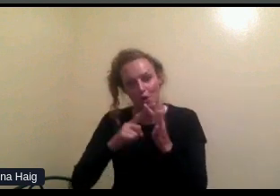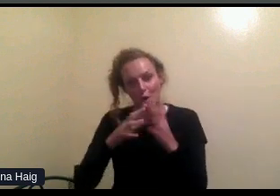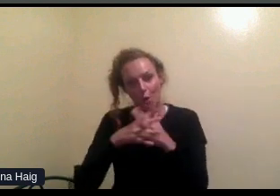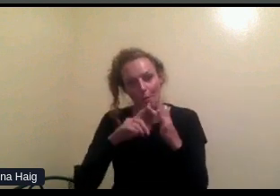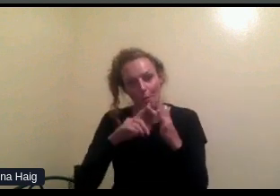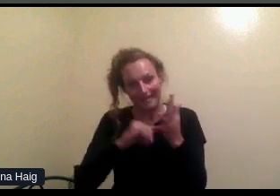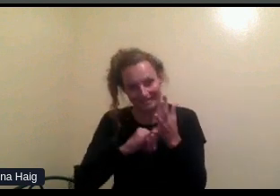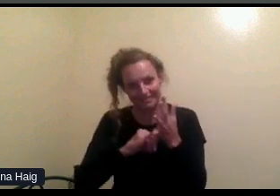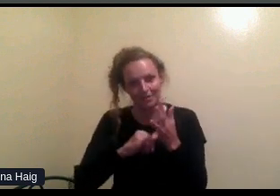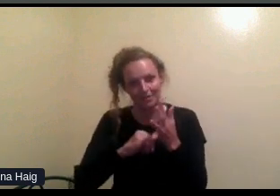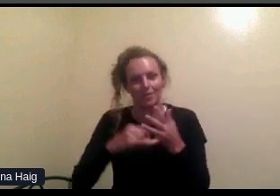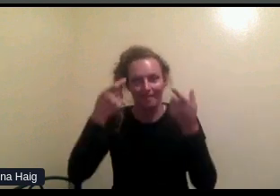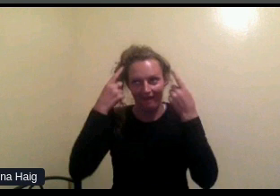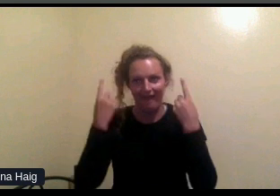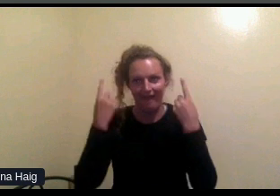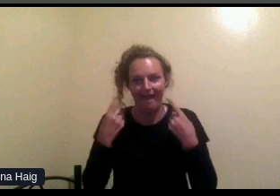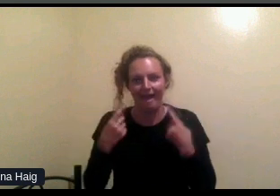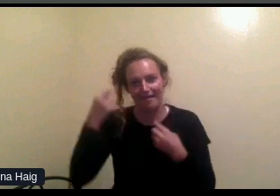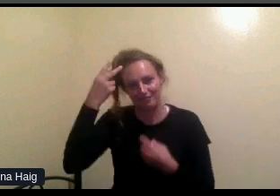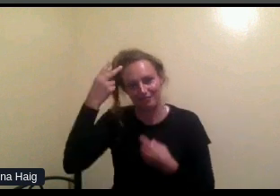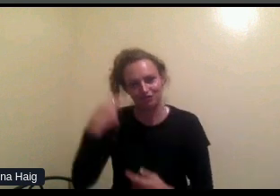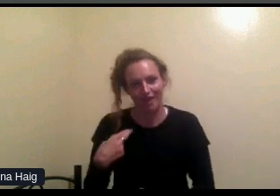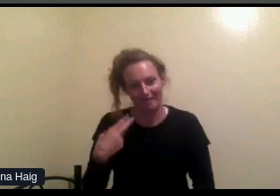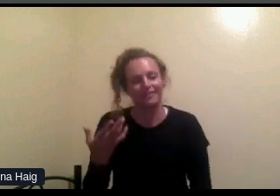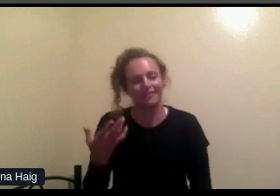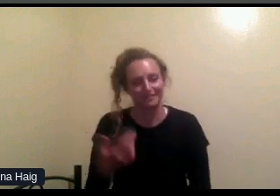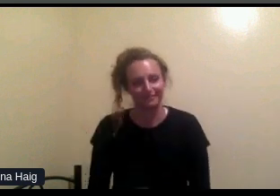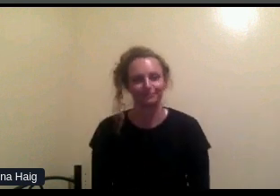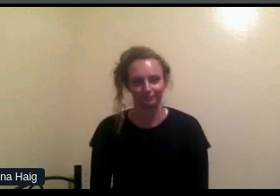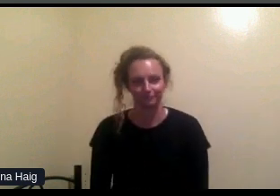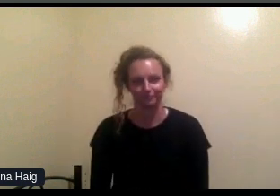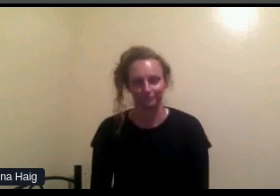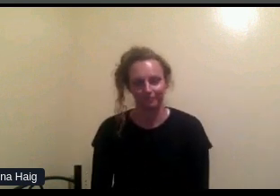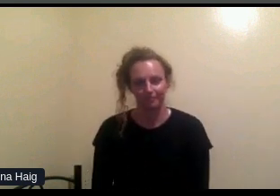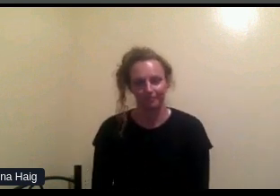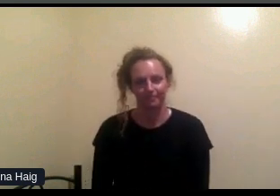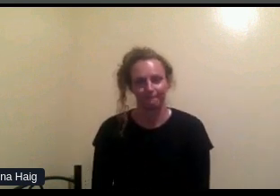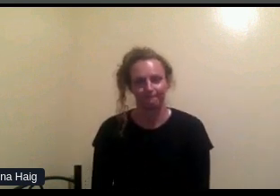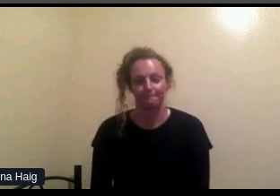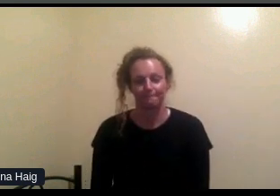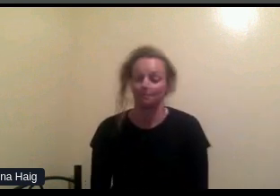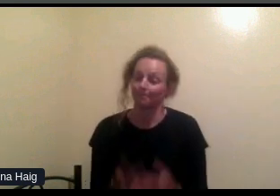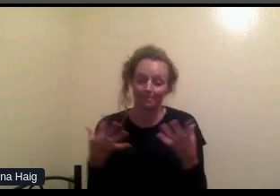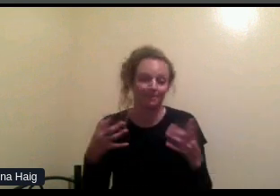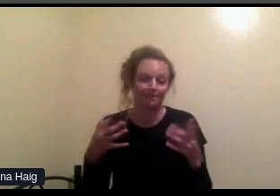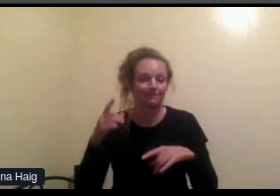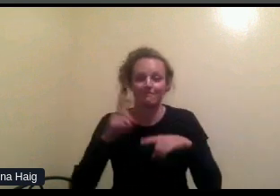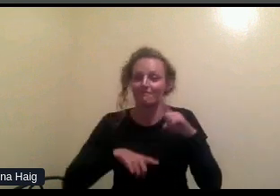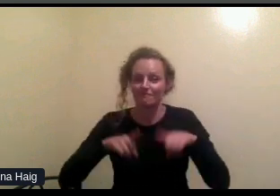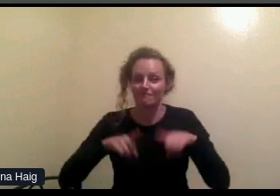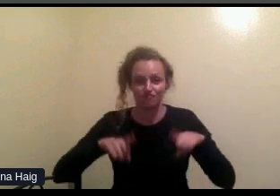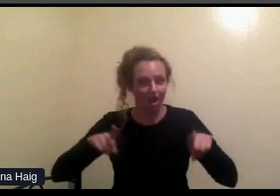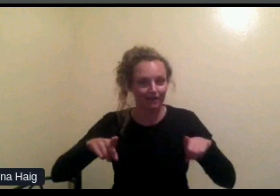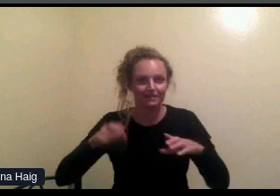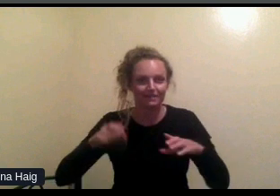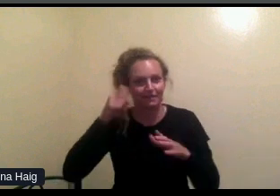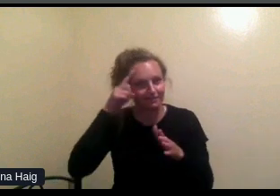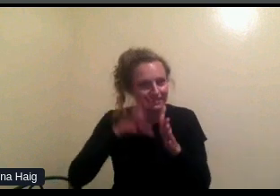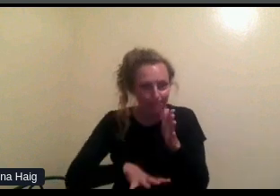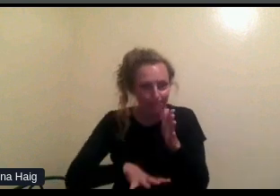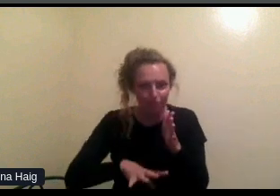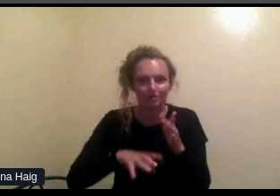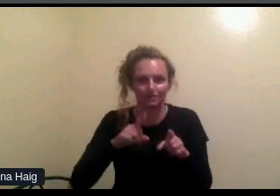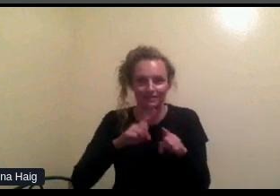definitely with the hair straighteners. Yeah. So there's a huge variety of experiences in this in